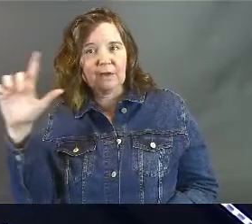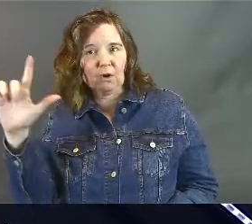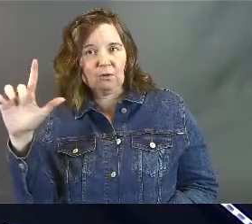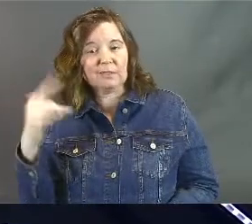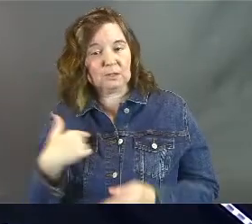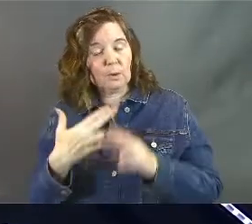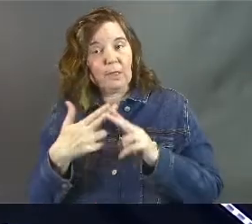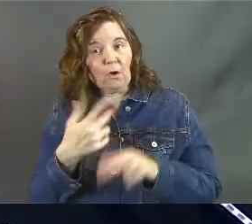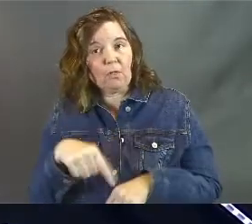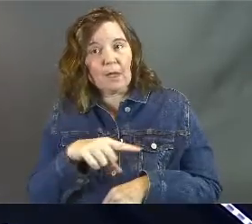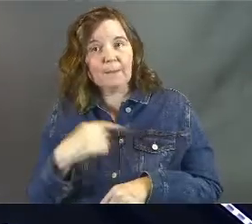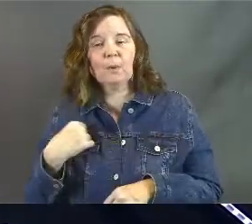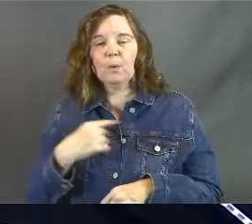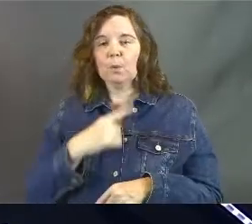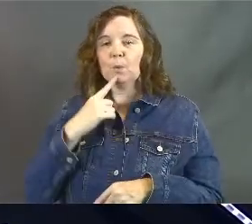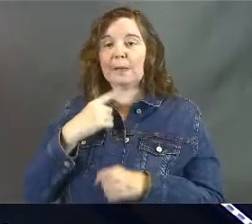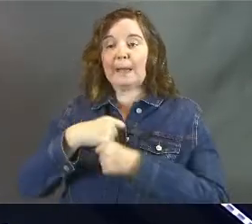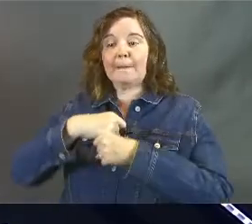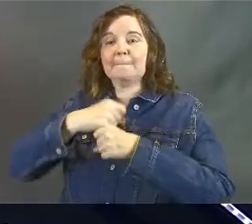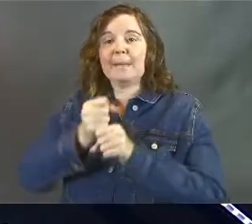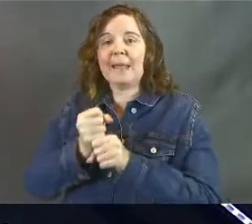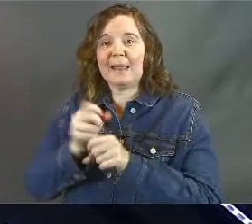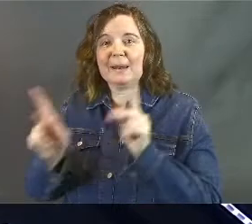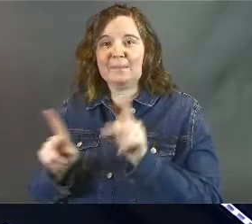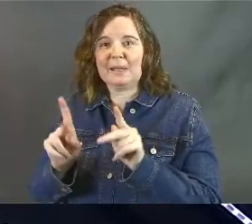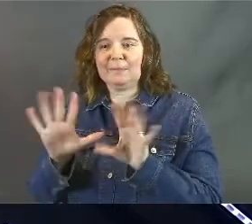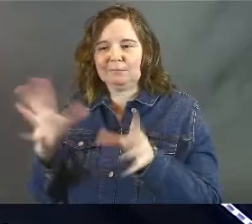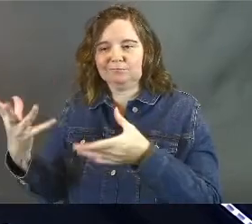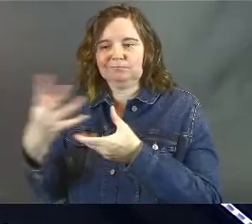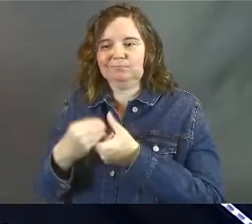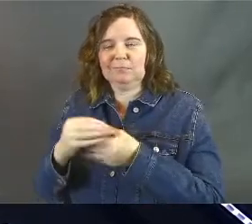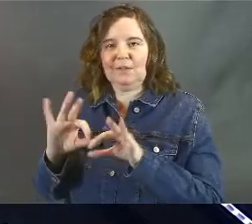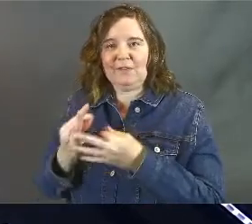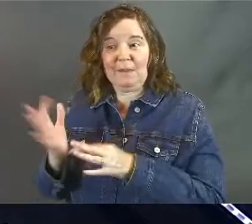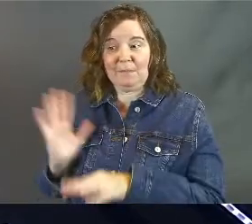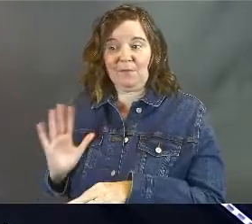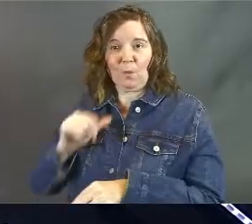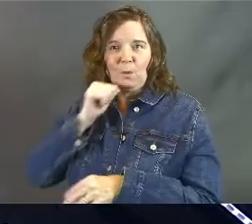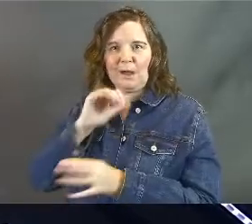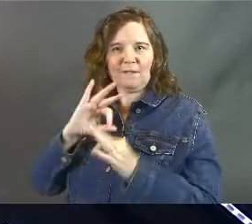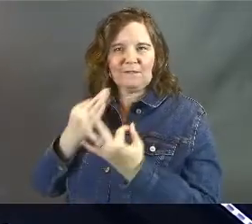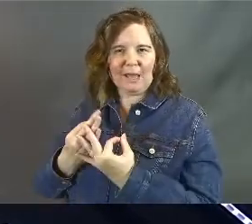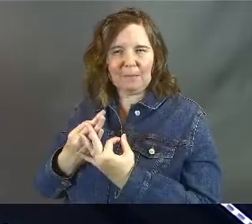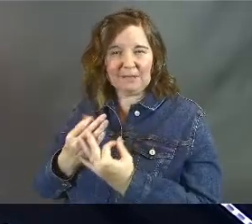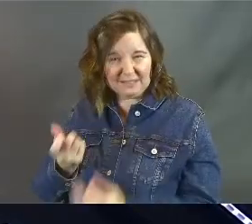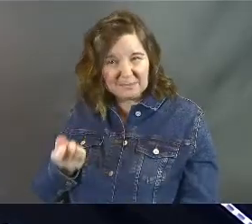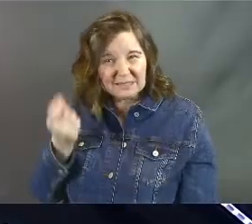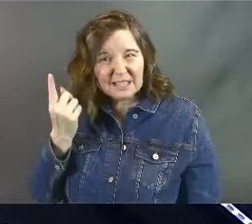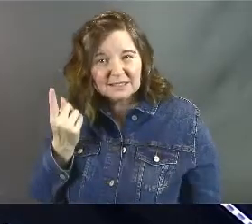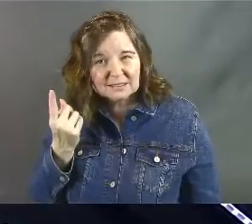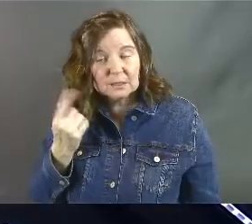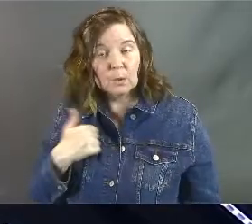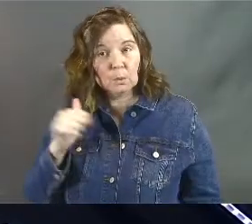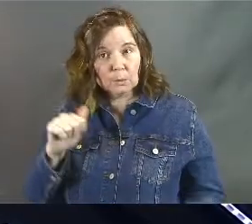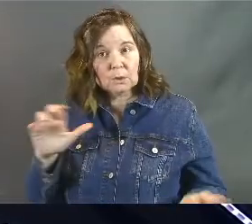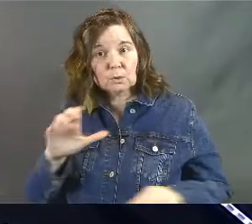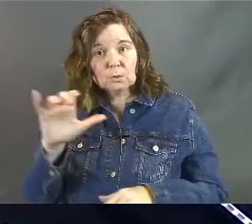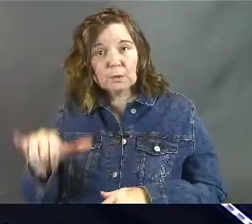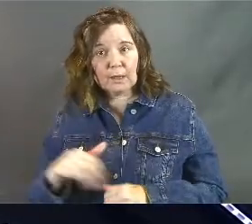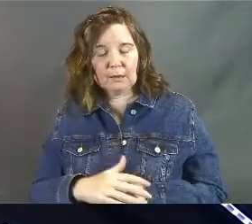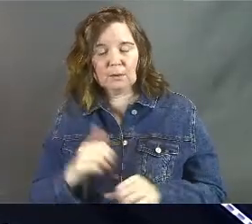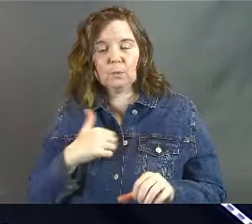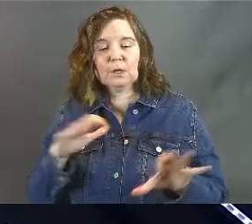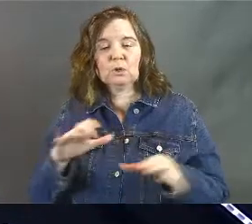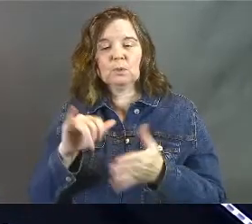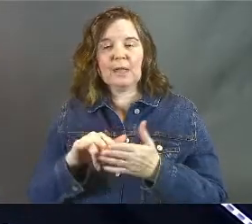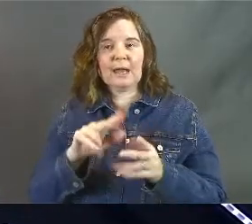them. We made people family that previously were not family. Does that make sense today? We can do that. We